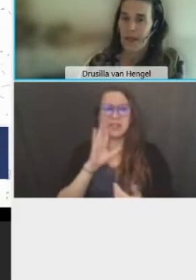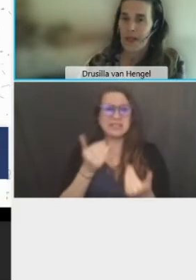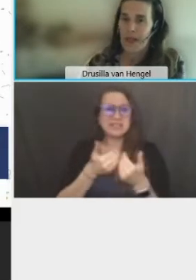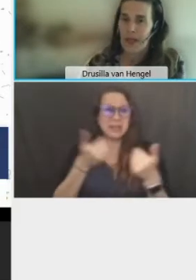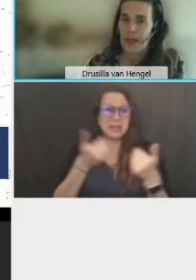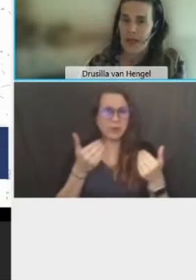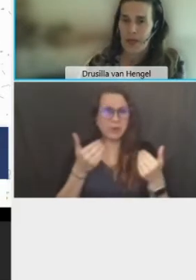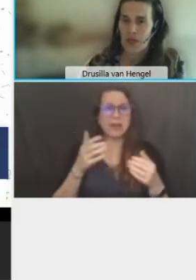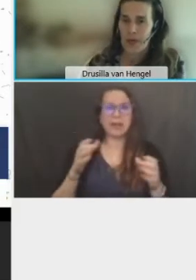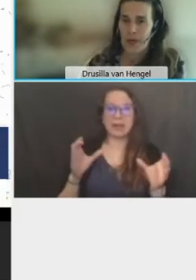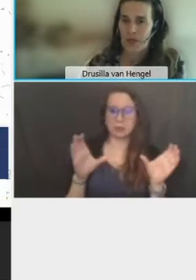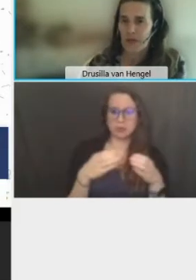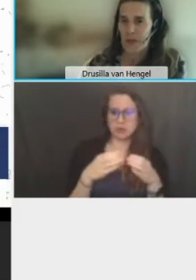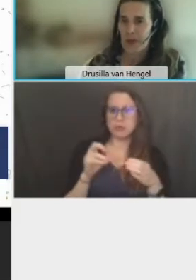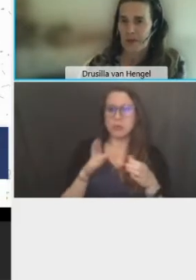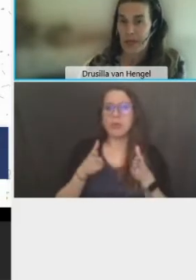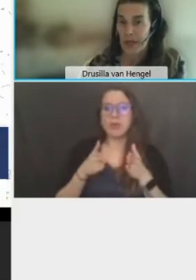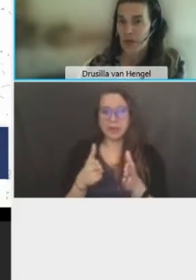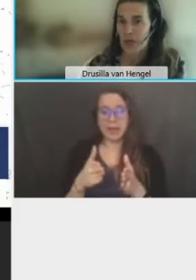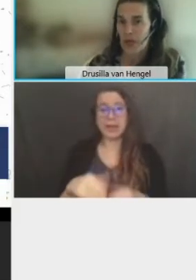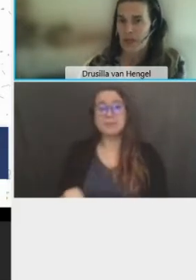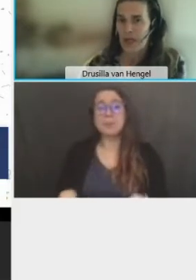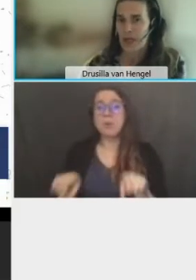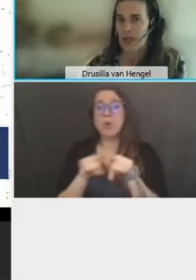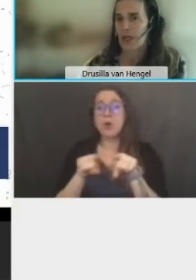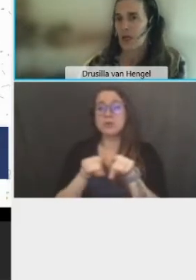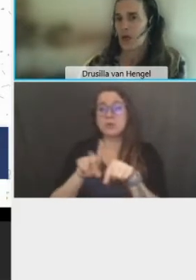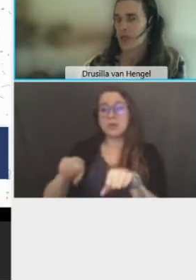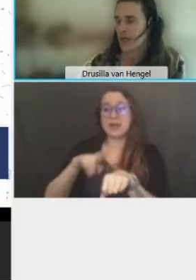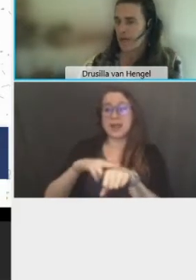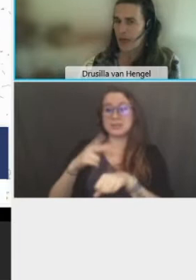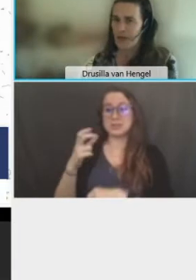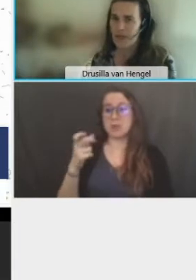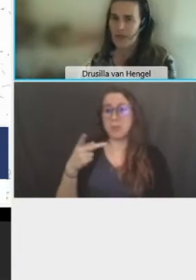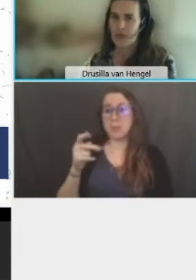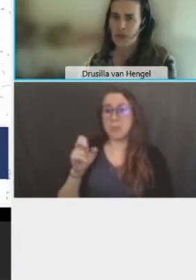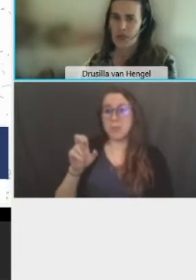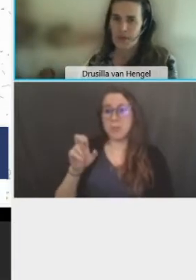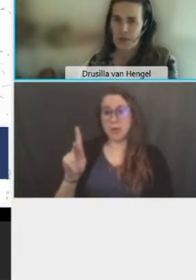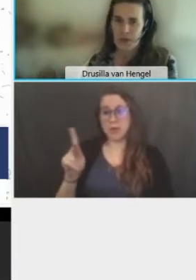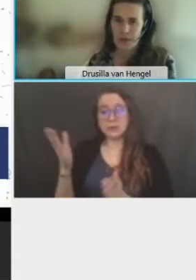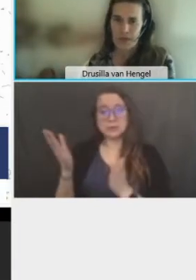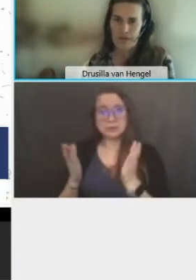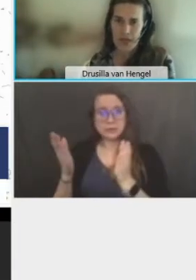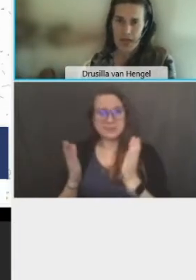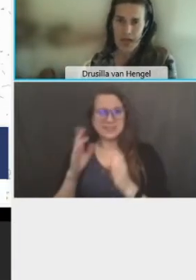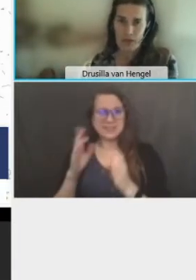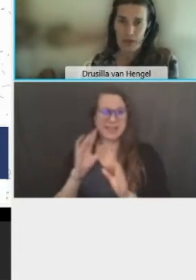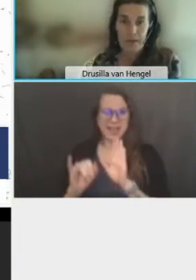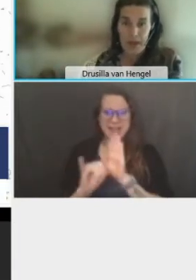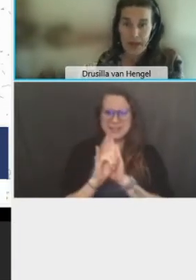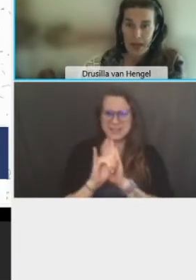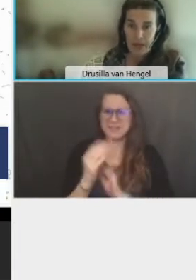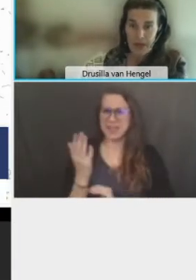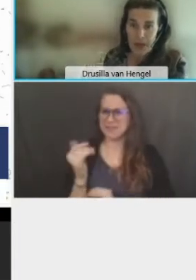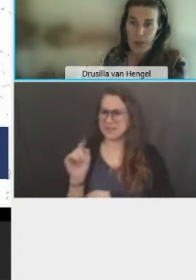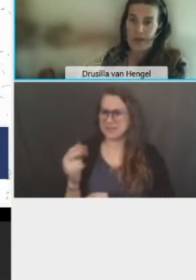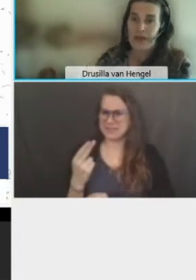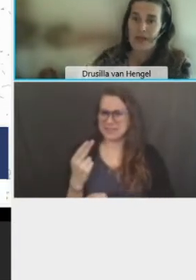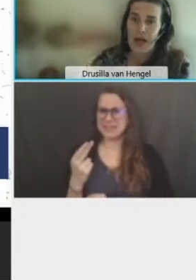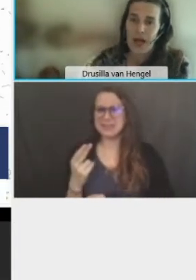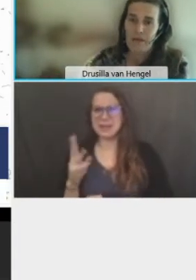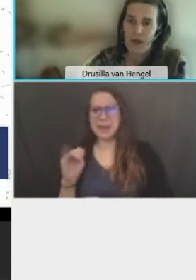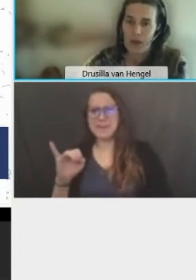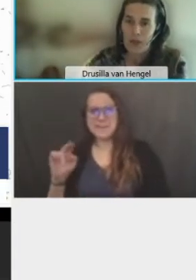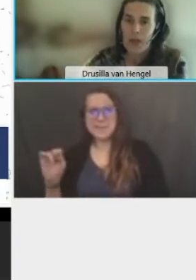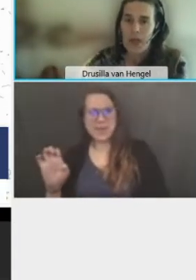Street, and the National Park Service paved trail study, which identified 15th Street between Pennsylvania Avenue and Main Avenue Southwest